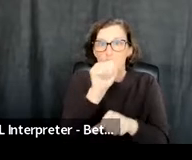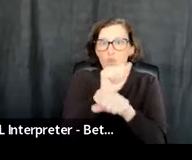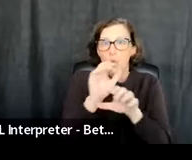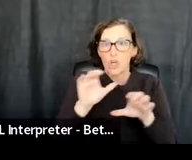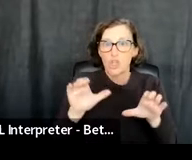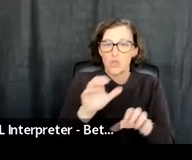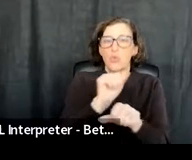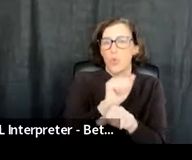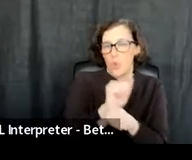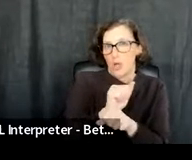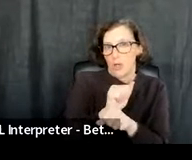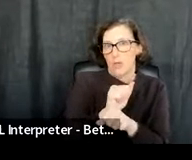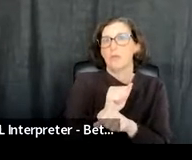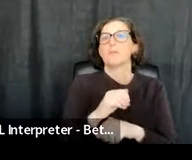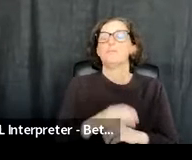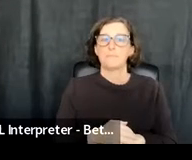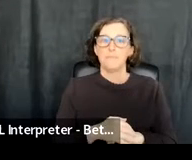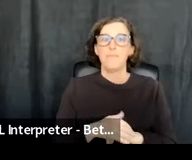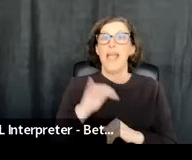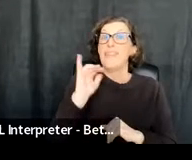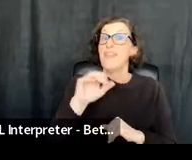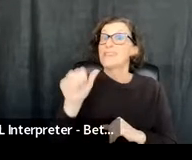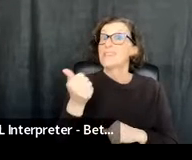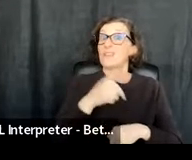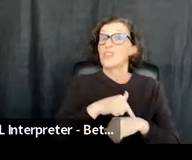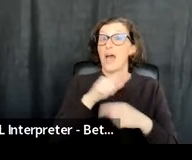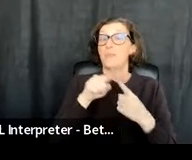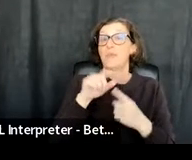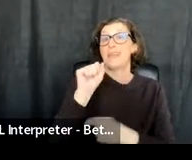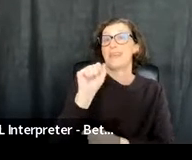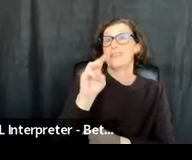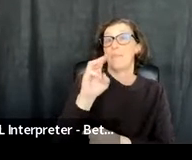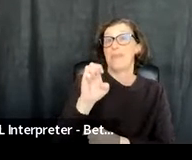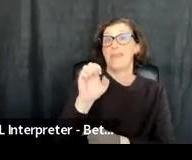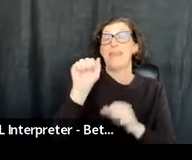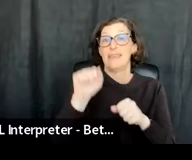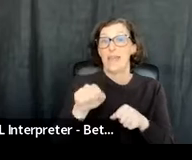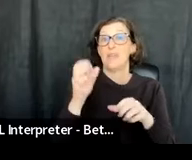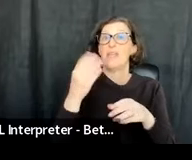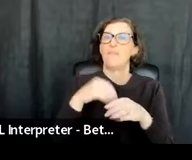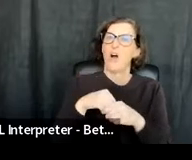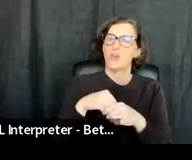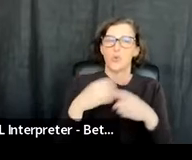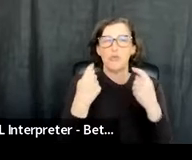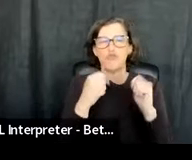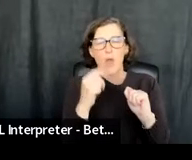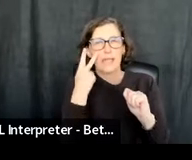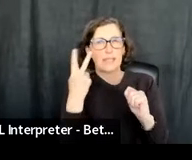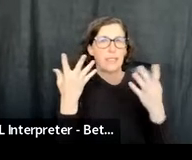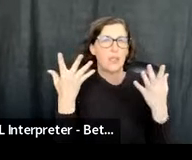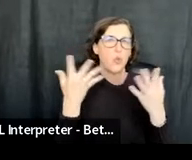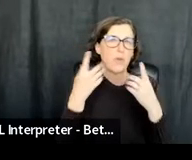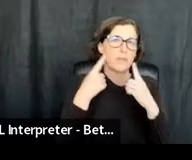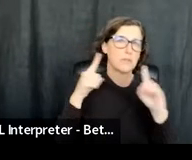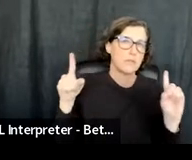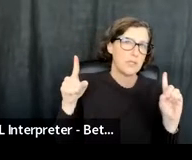again, the subject matter expert can be brought in during this phase as we do some sort of trial and error of accommodations. We may even need to